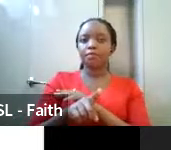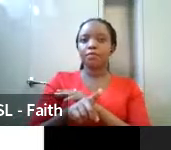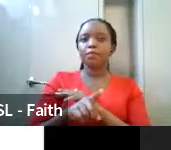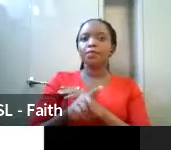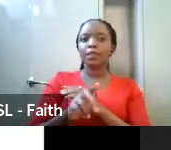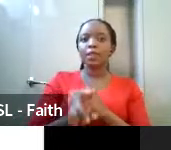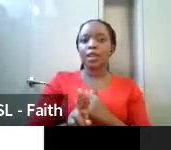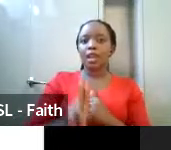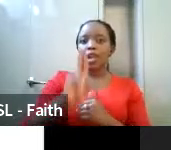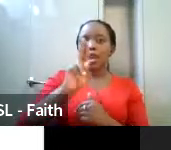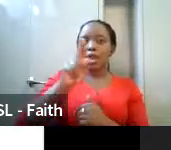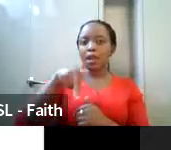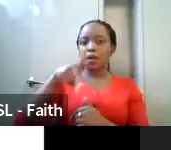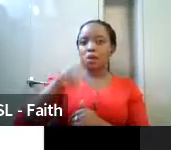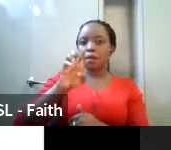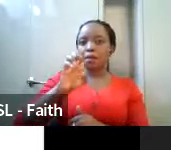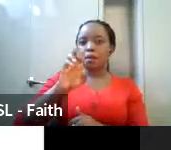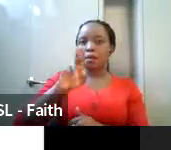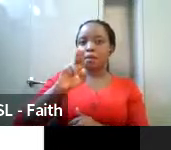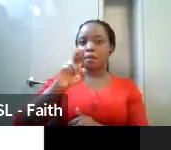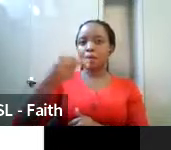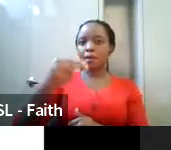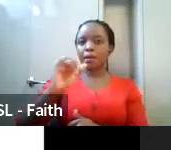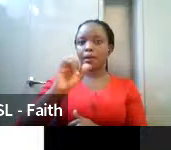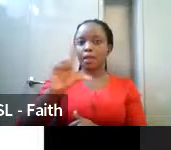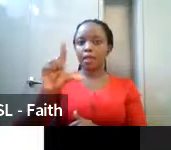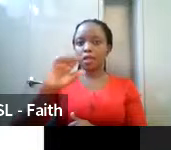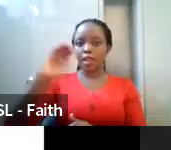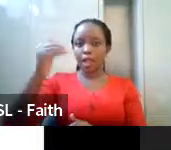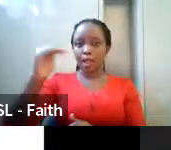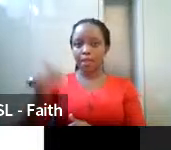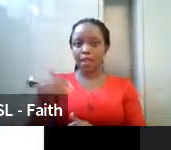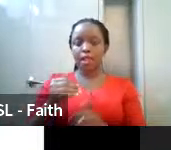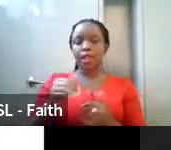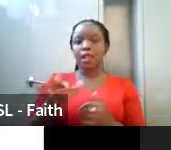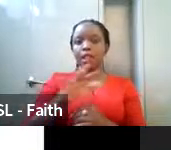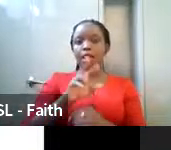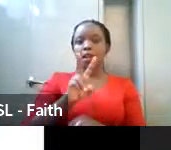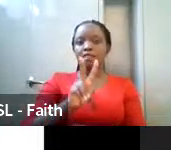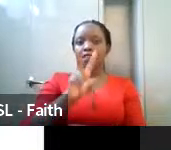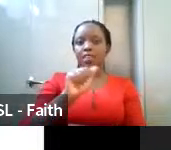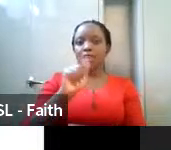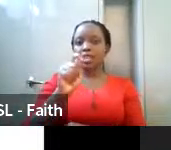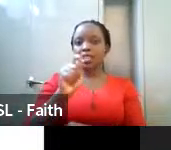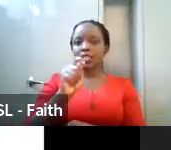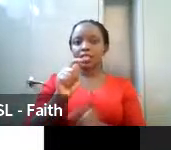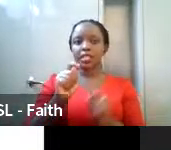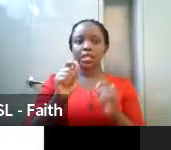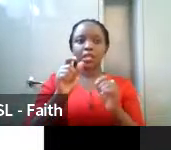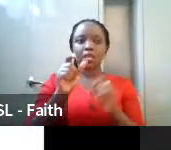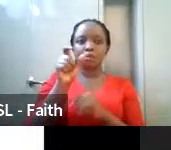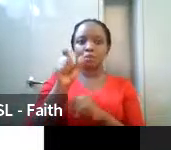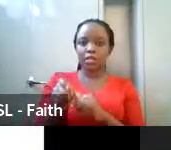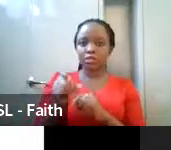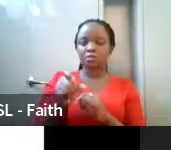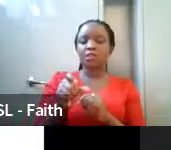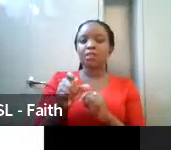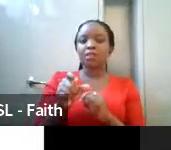Hill, the guys, the VAT was I don't know, first or something like that. So